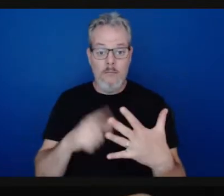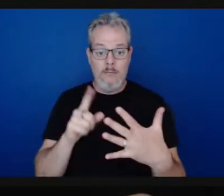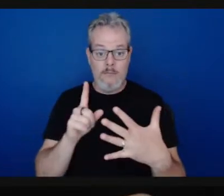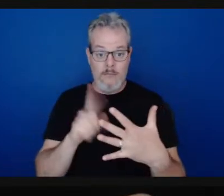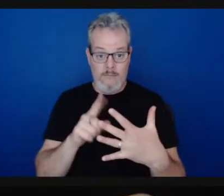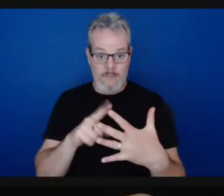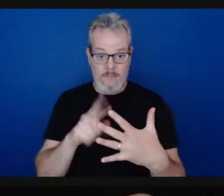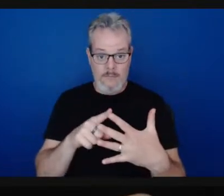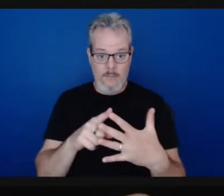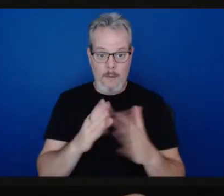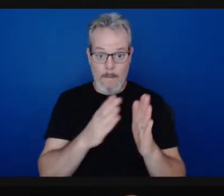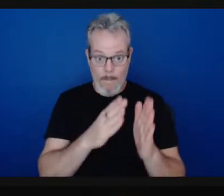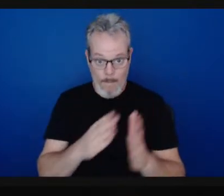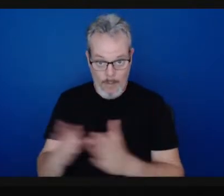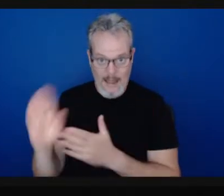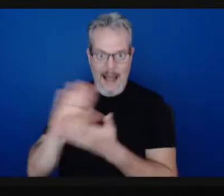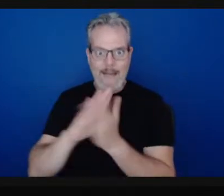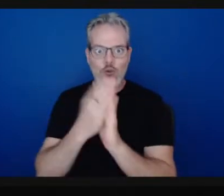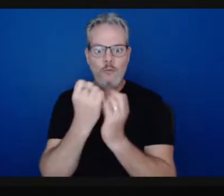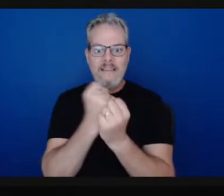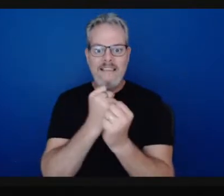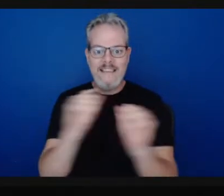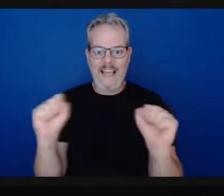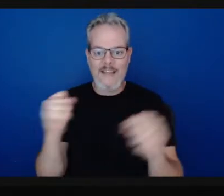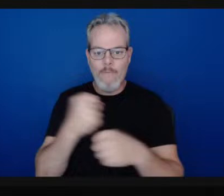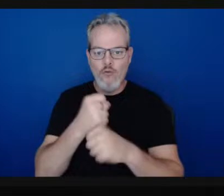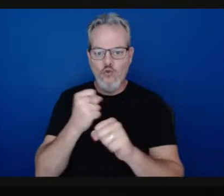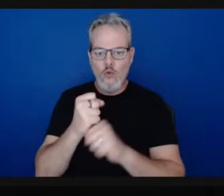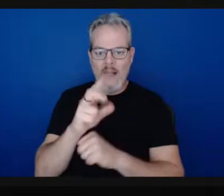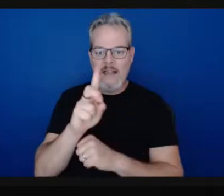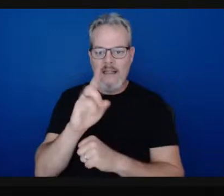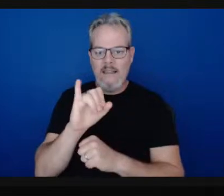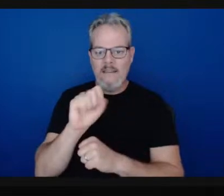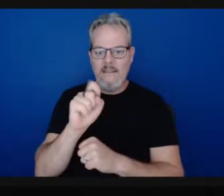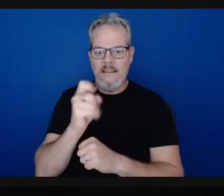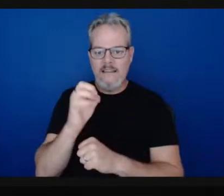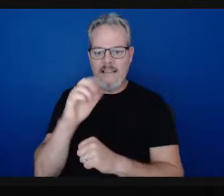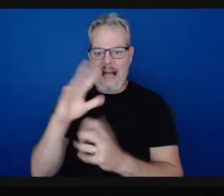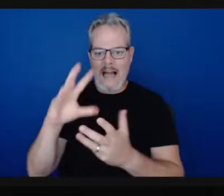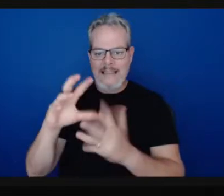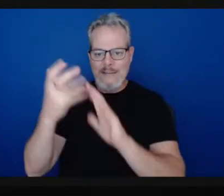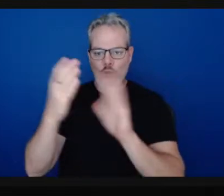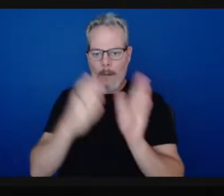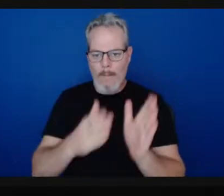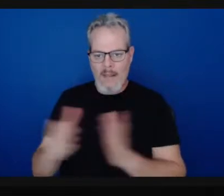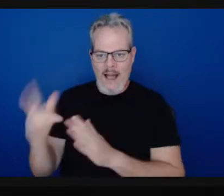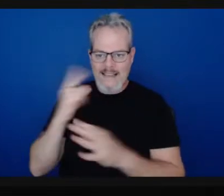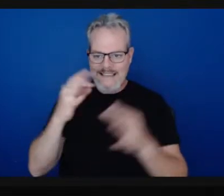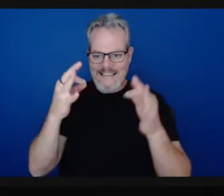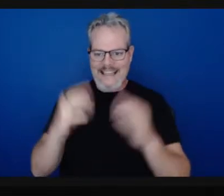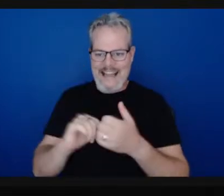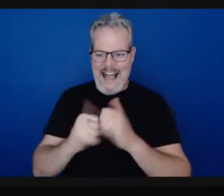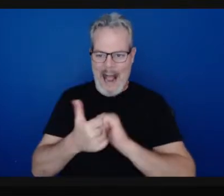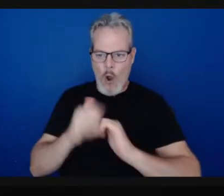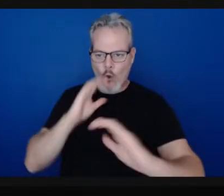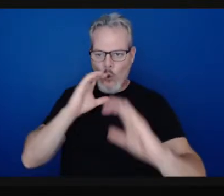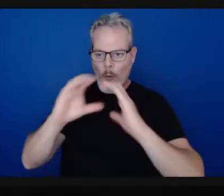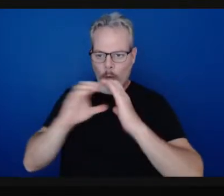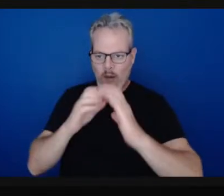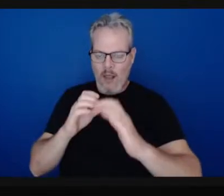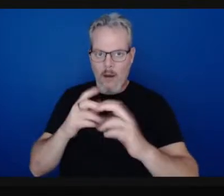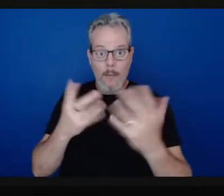safe by creating a disaster plan and deciding how you will communicate. So that's stuff like look around you